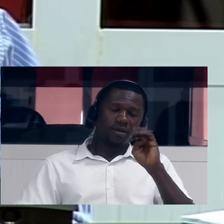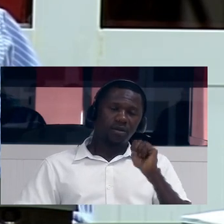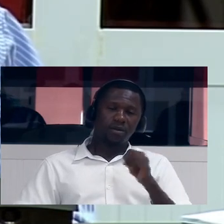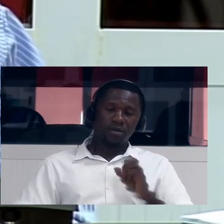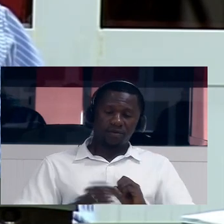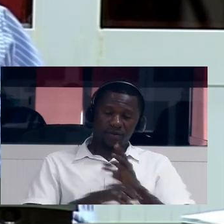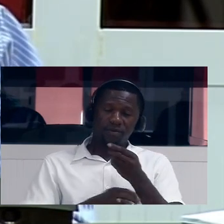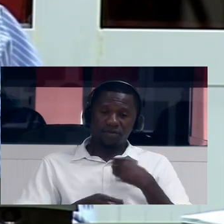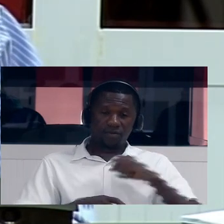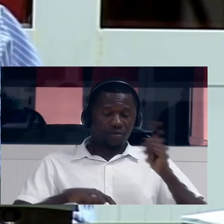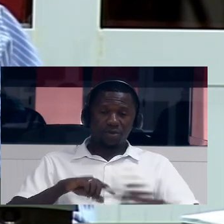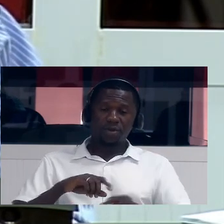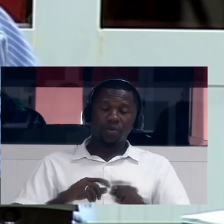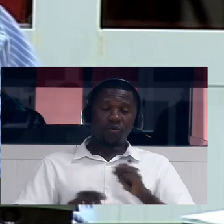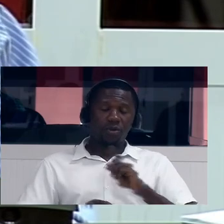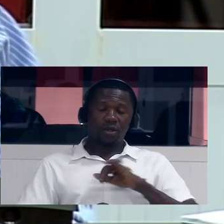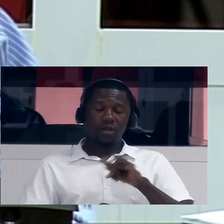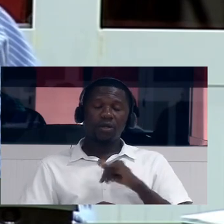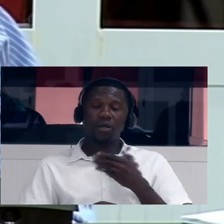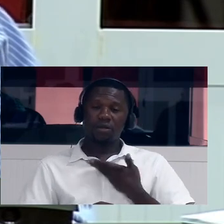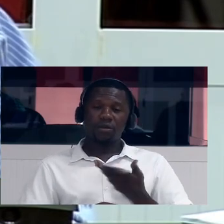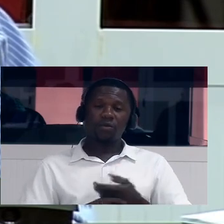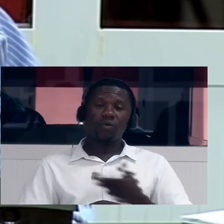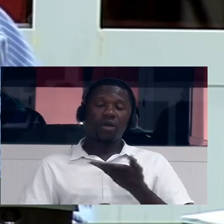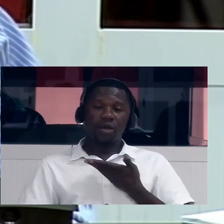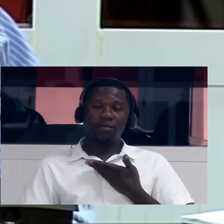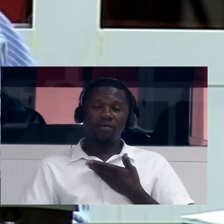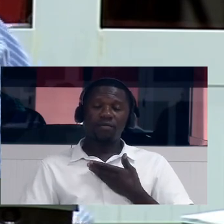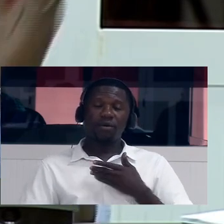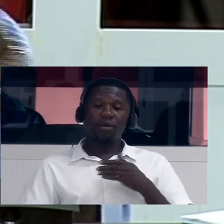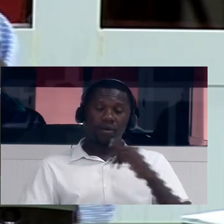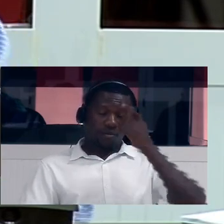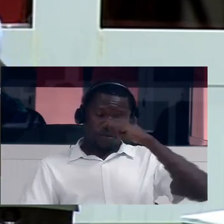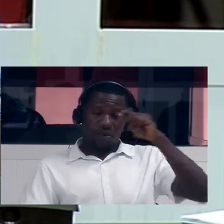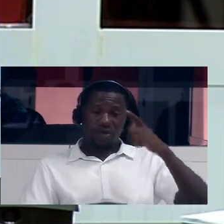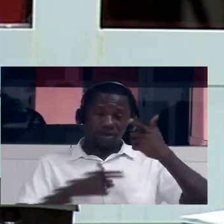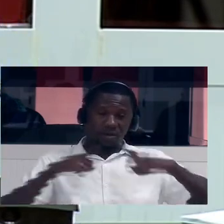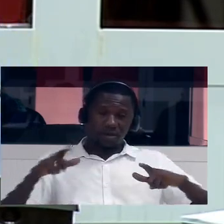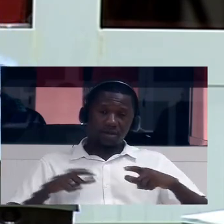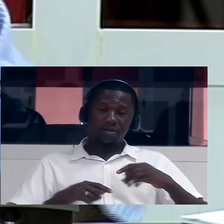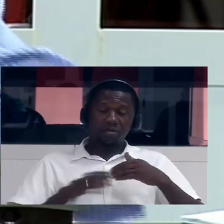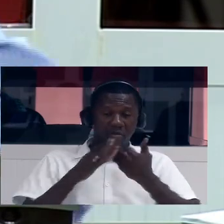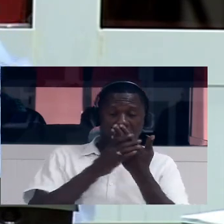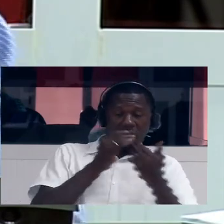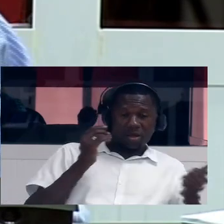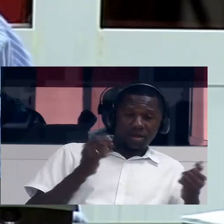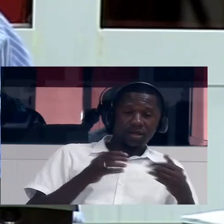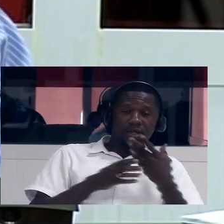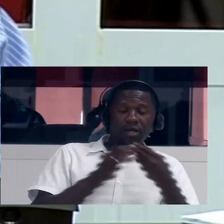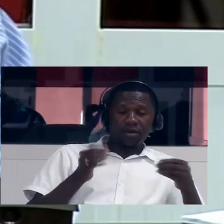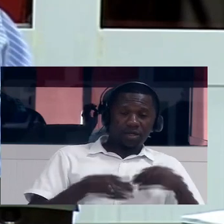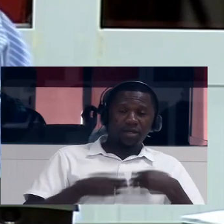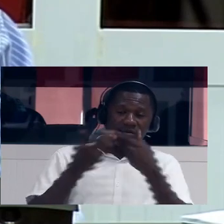because I knew they have a police language that they call pull head. You know, you take it out and give it to somebody else, you know. So